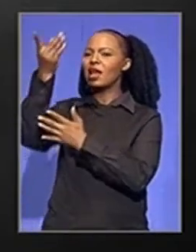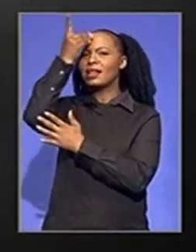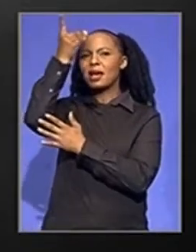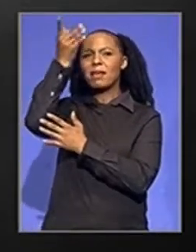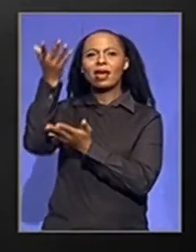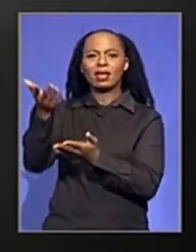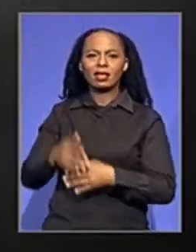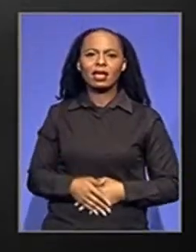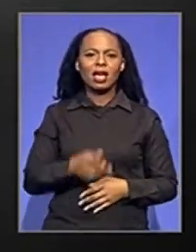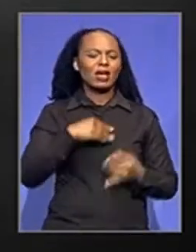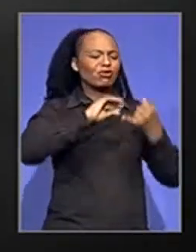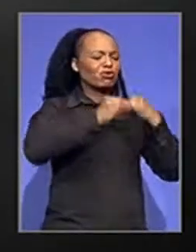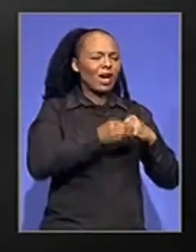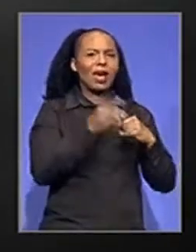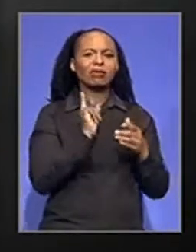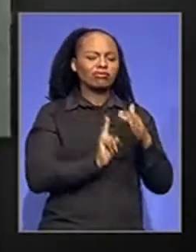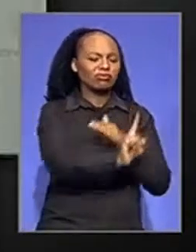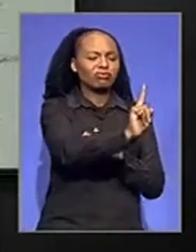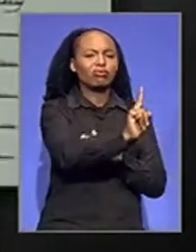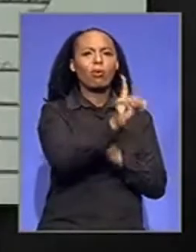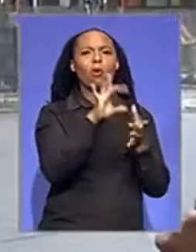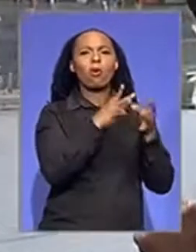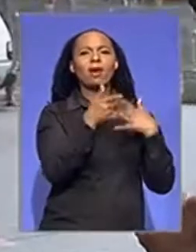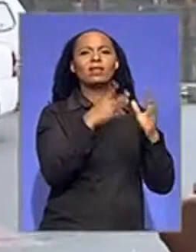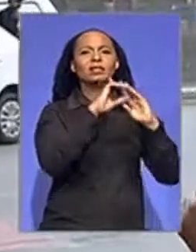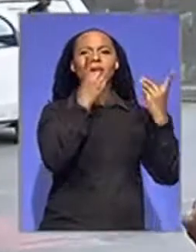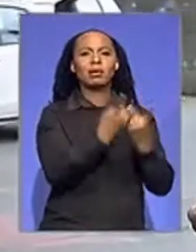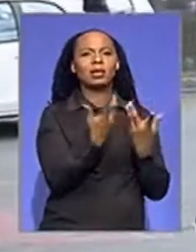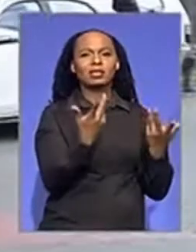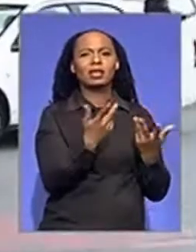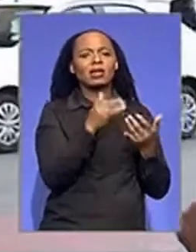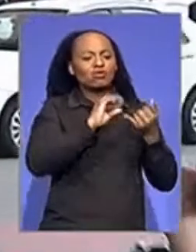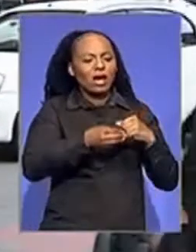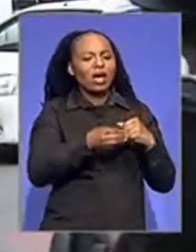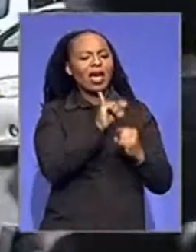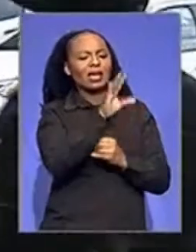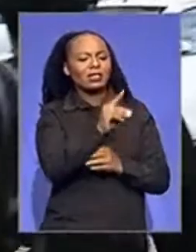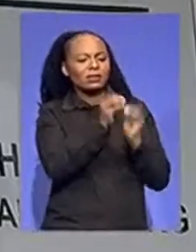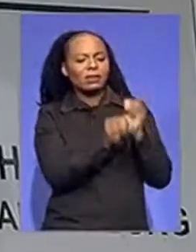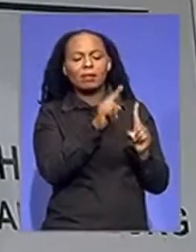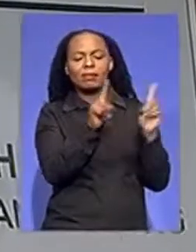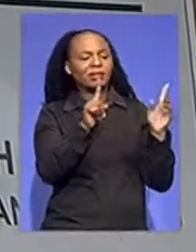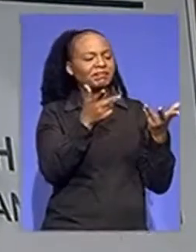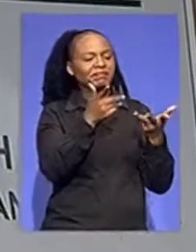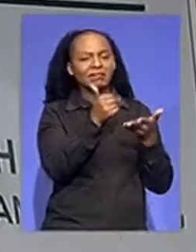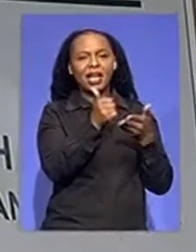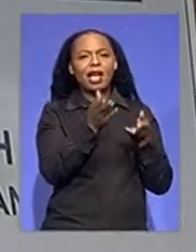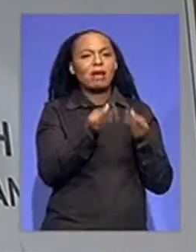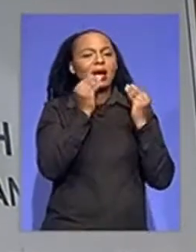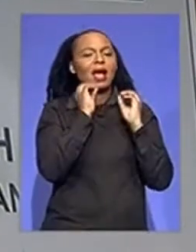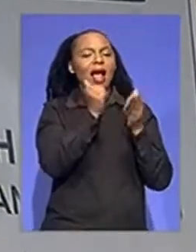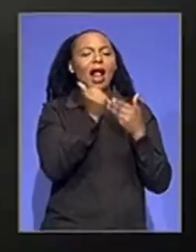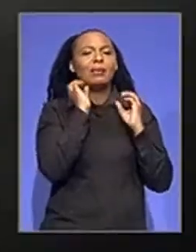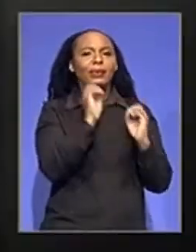ya boitsebišo maga mmalwa ga go loke selo. Ndlovu o etetše dikantoro tša kgoro ya merero ya selegae morago ga go